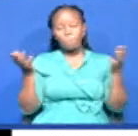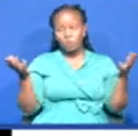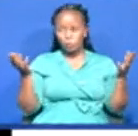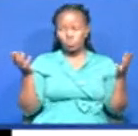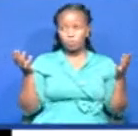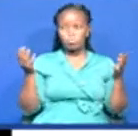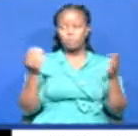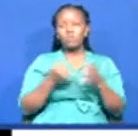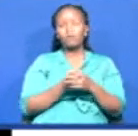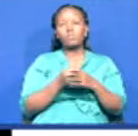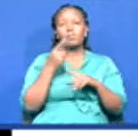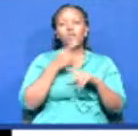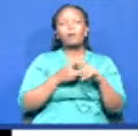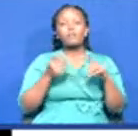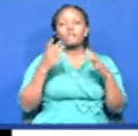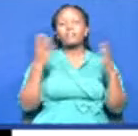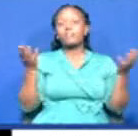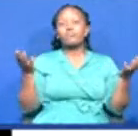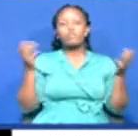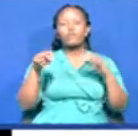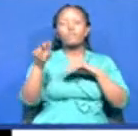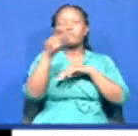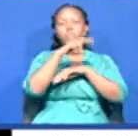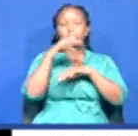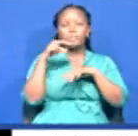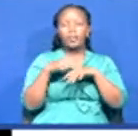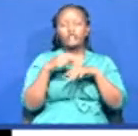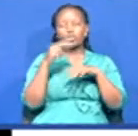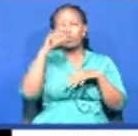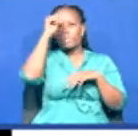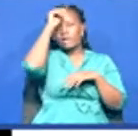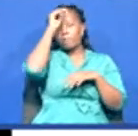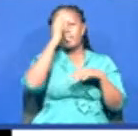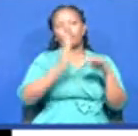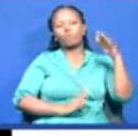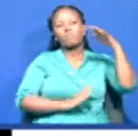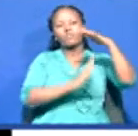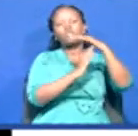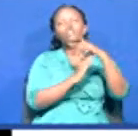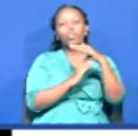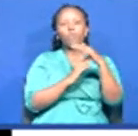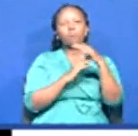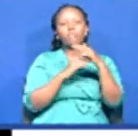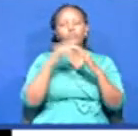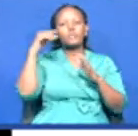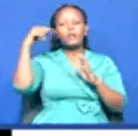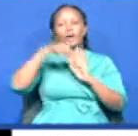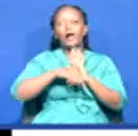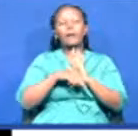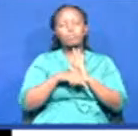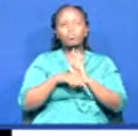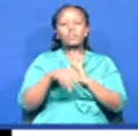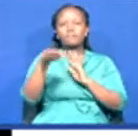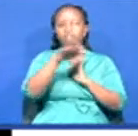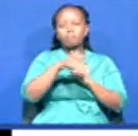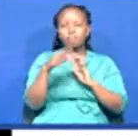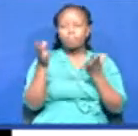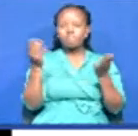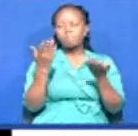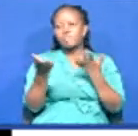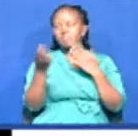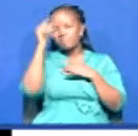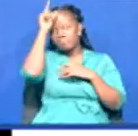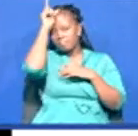right from the national government at the top, going down to the grassroots, we have